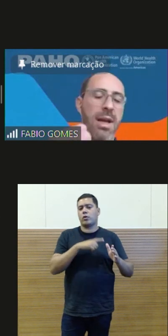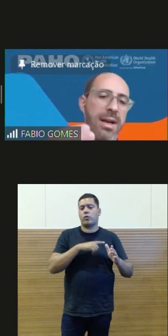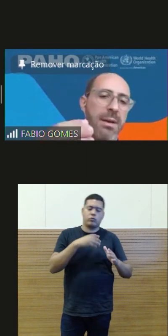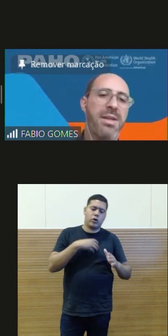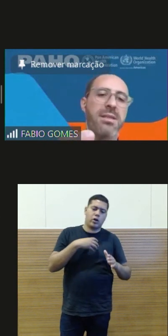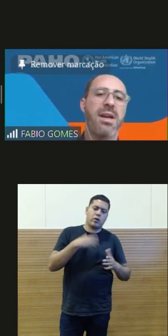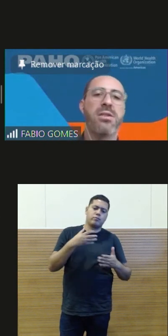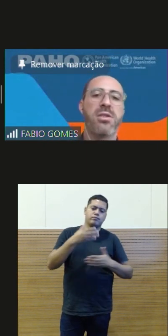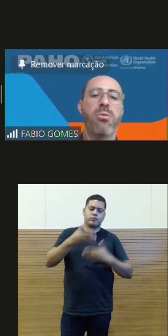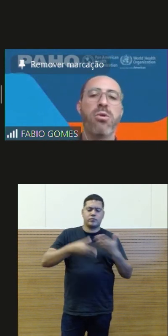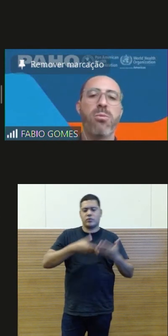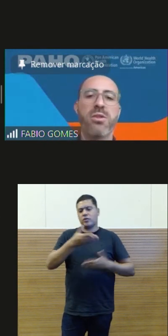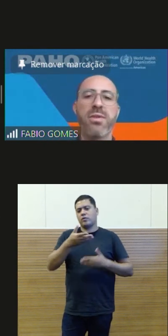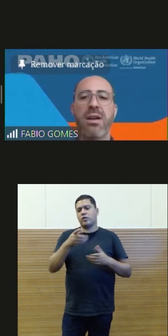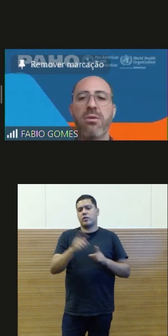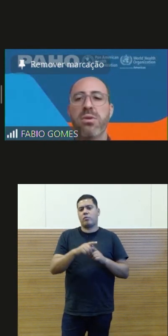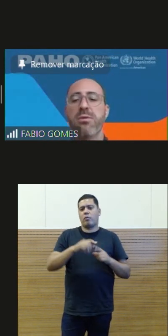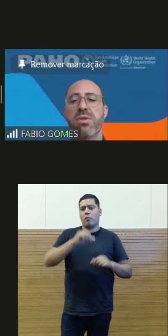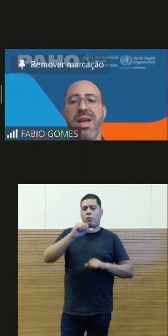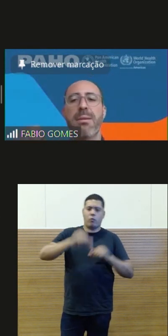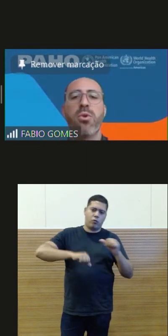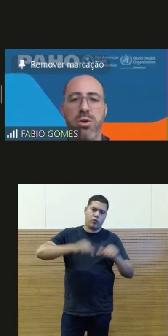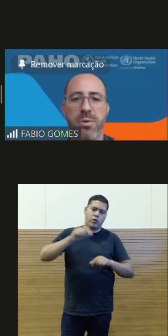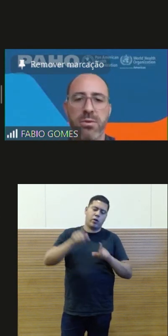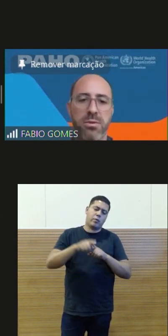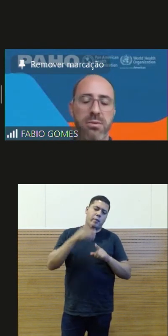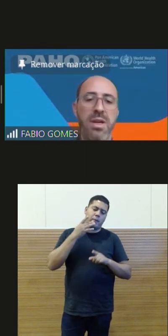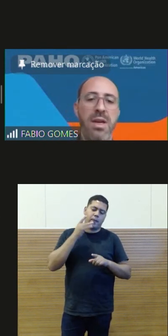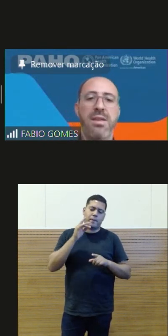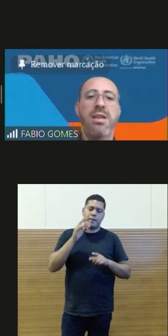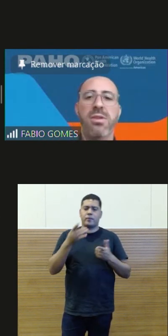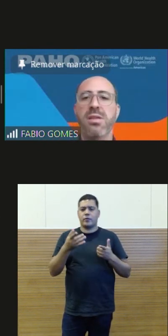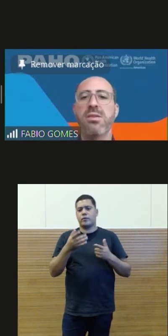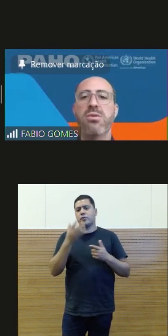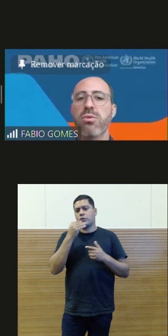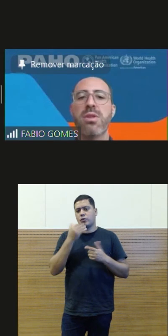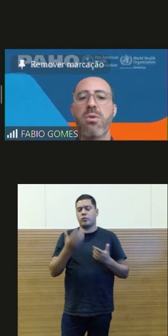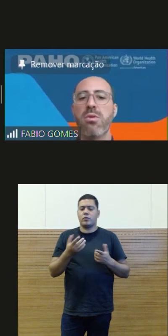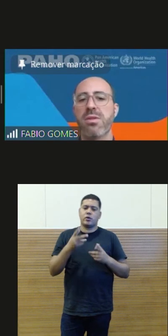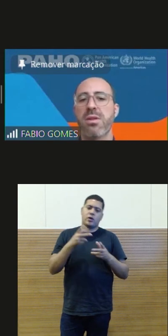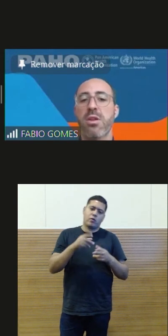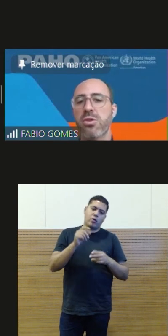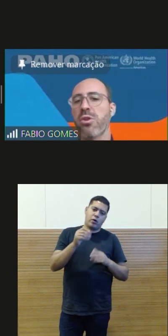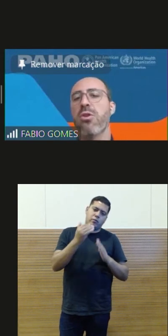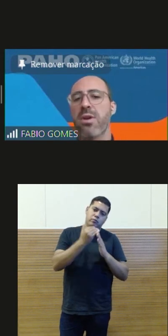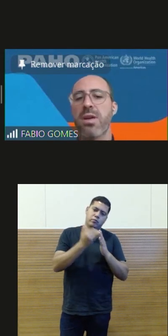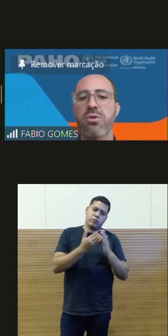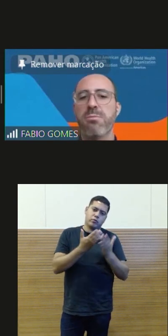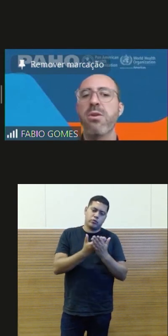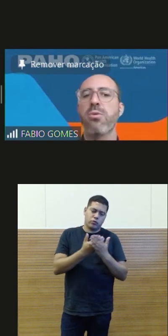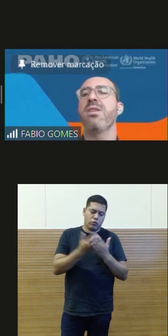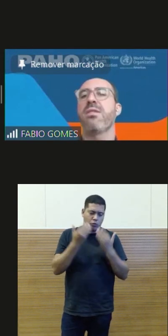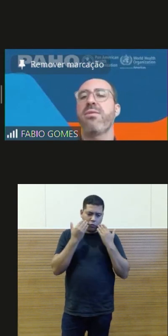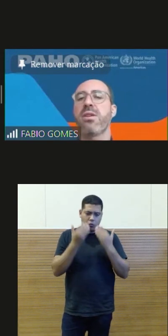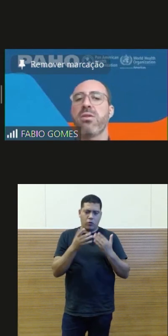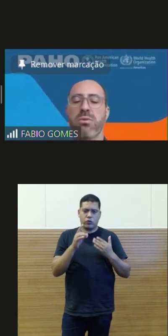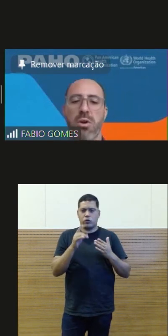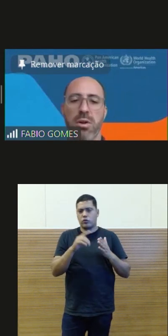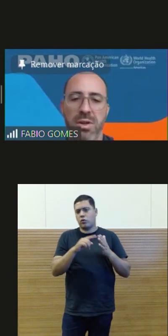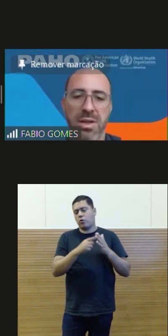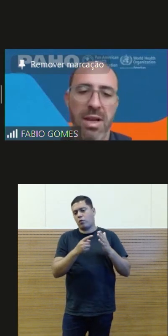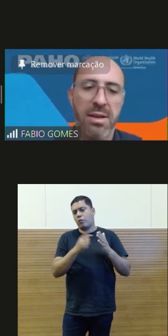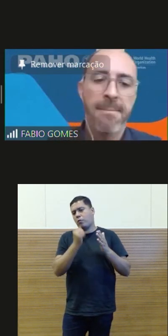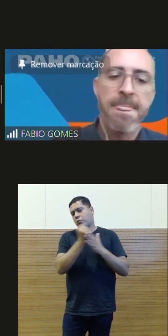label can transfer sensations, capability to change the flavor of the product, and this is what the